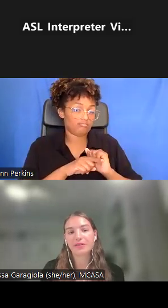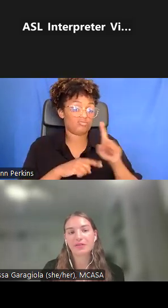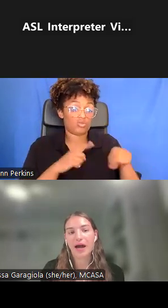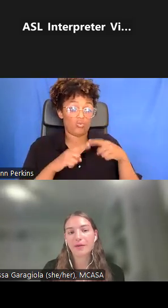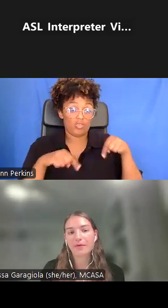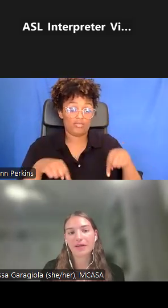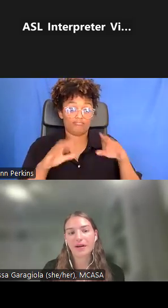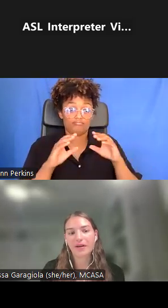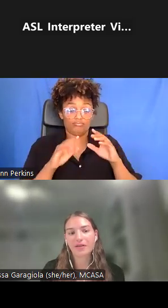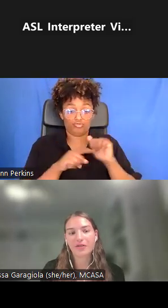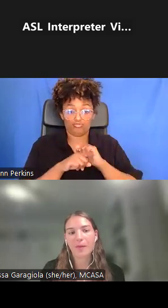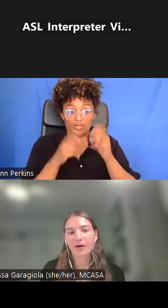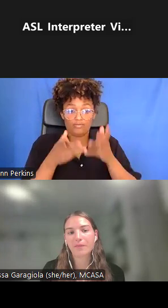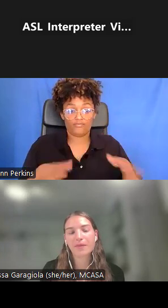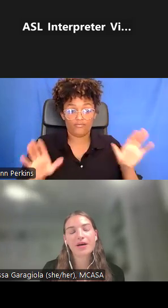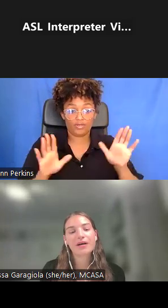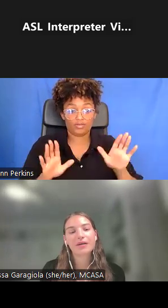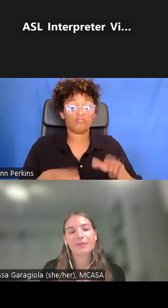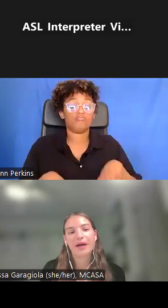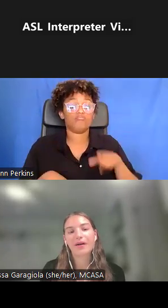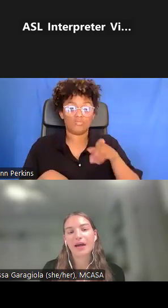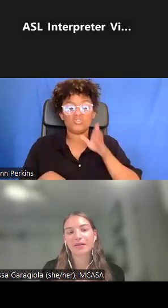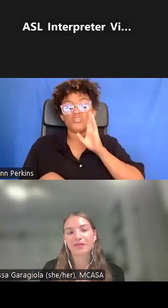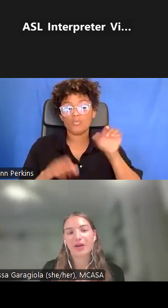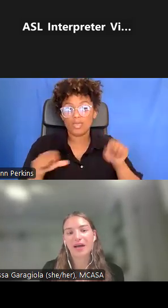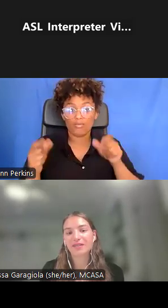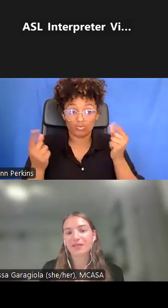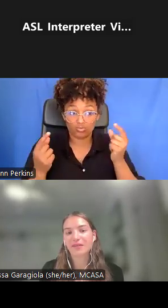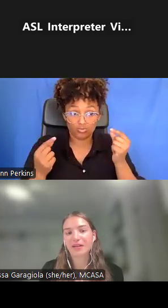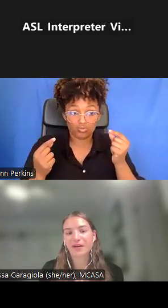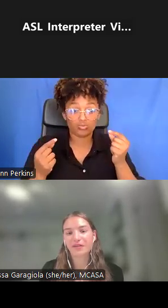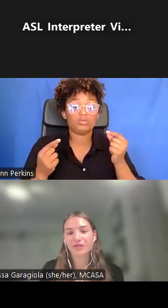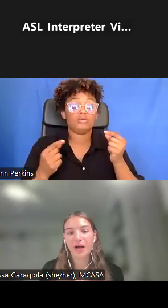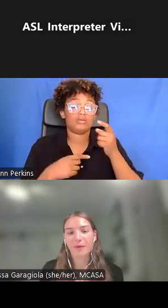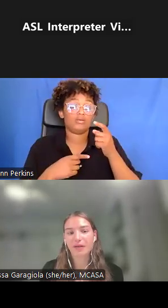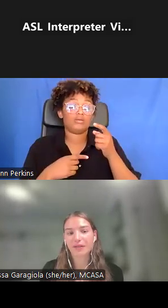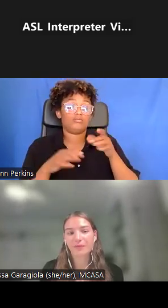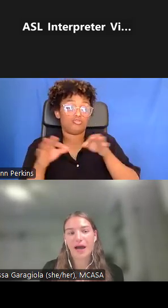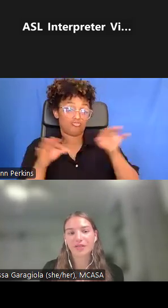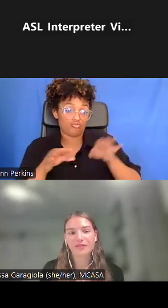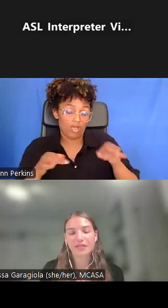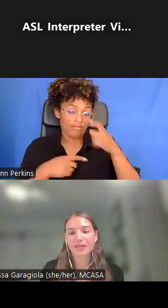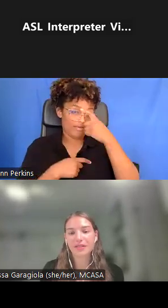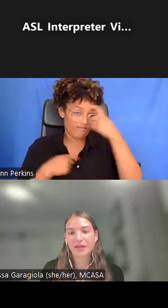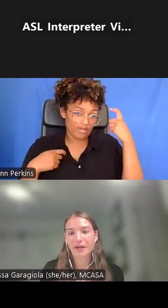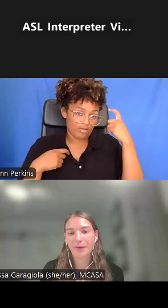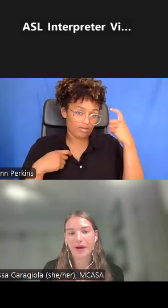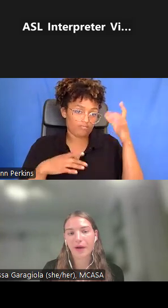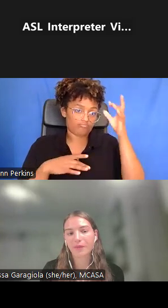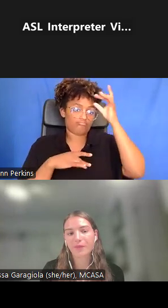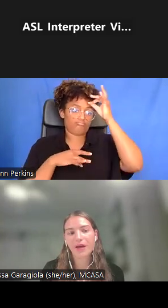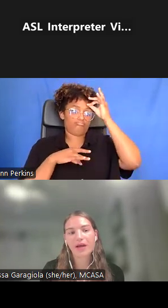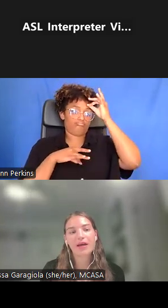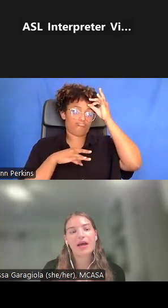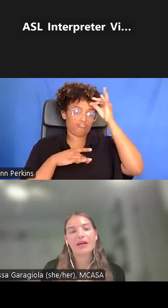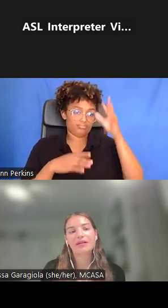to describe vicarious trauma, compare and contrast vicarious trauma, compassion fatigue, and